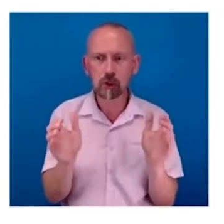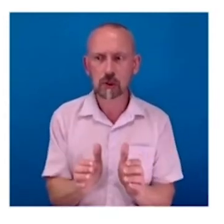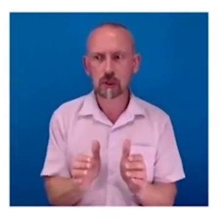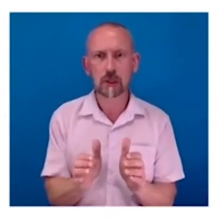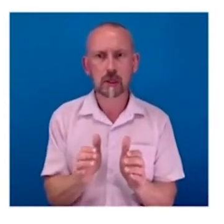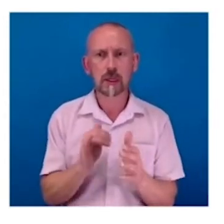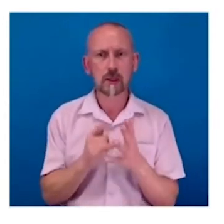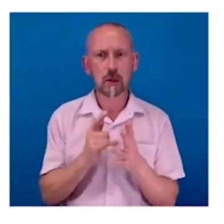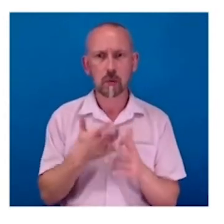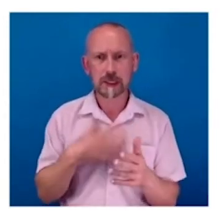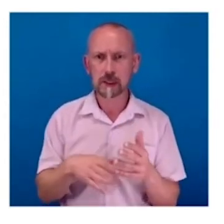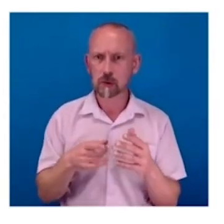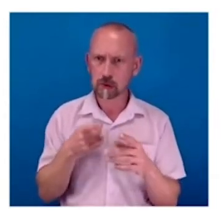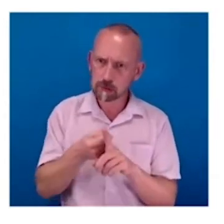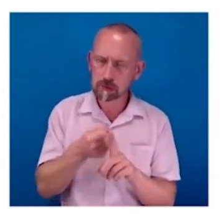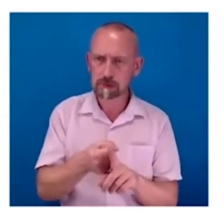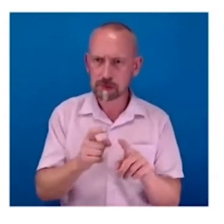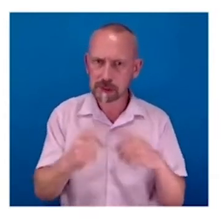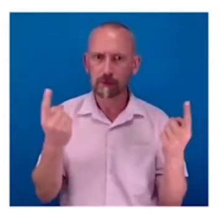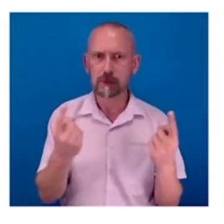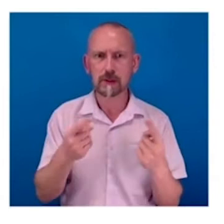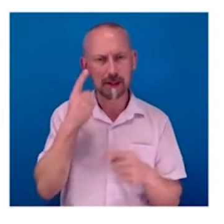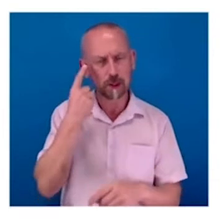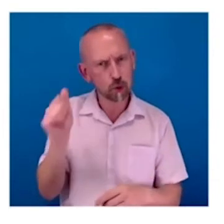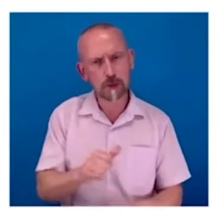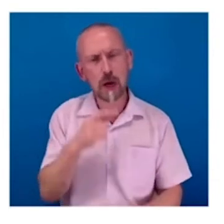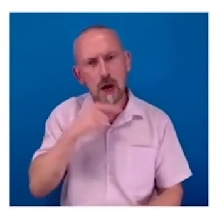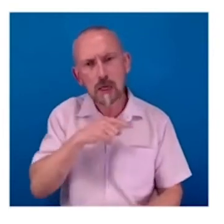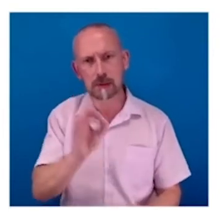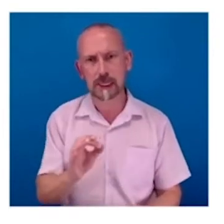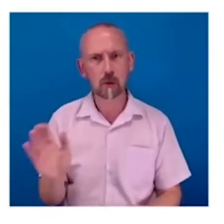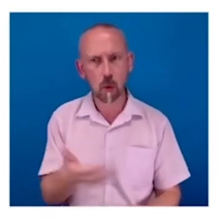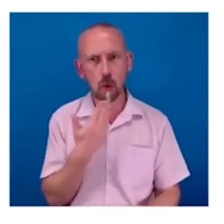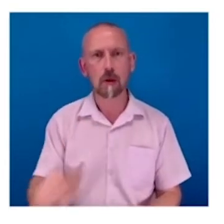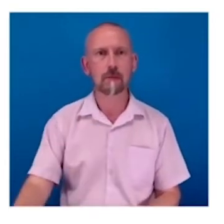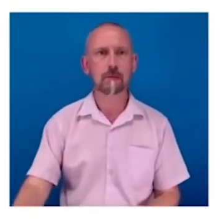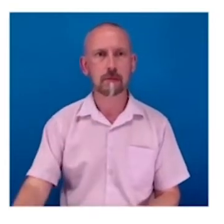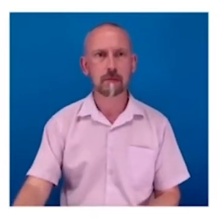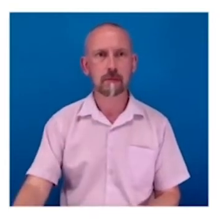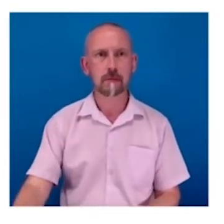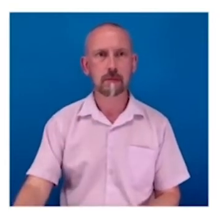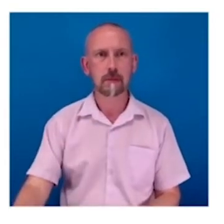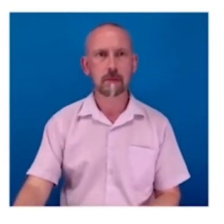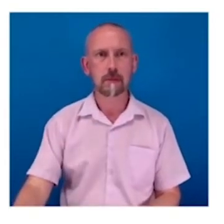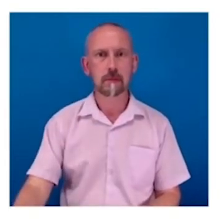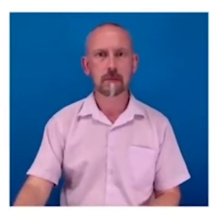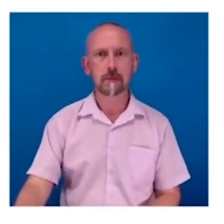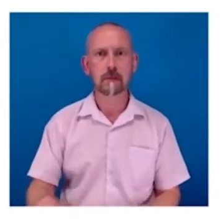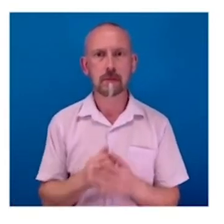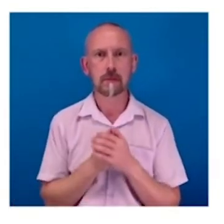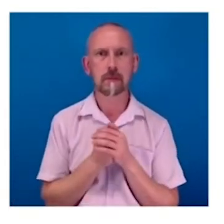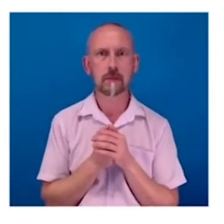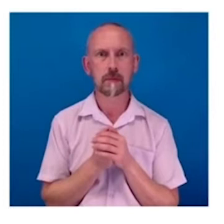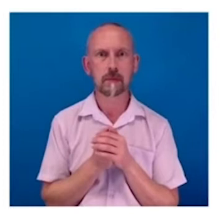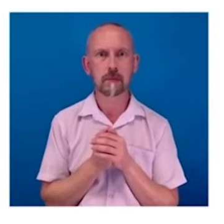100%. Yeah, that's great. Thank you. Marisol, some points. Yes, in our case, I belong to the Accessibility